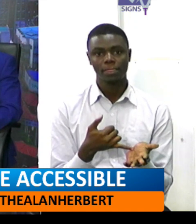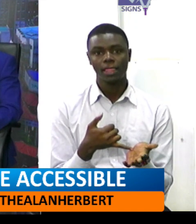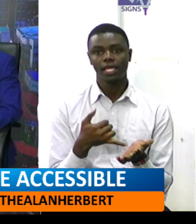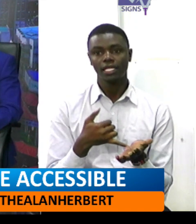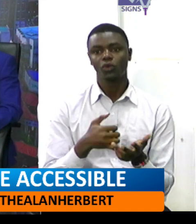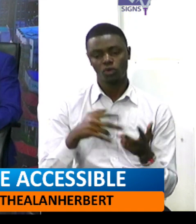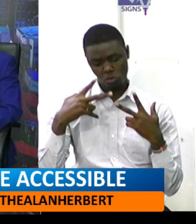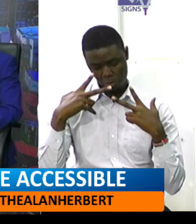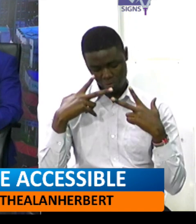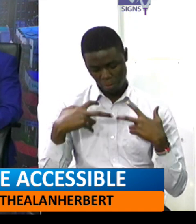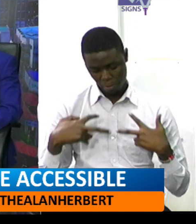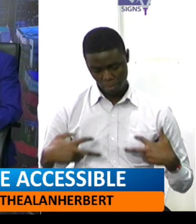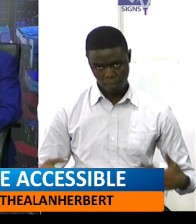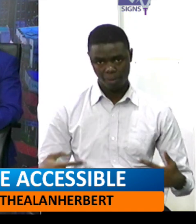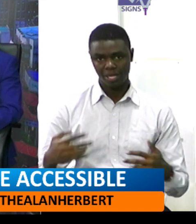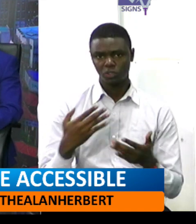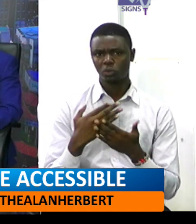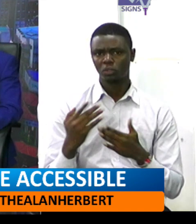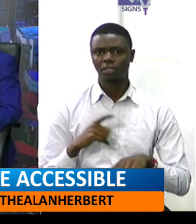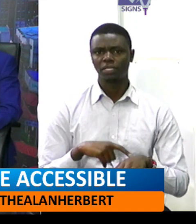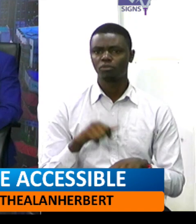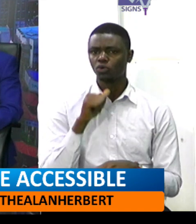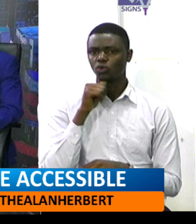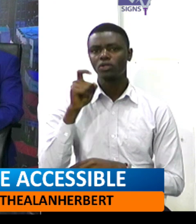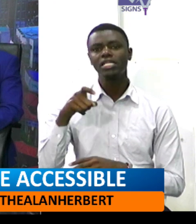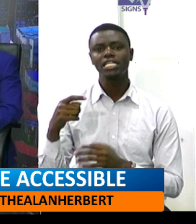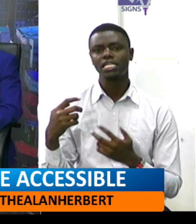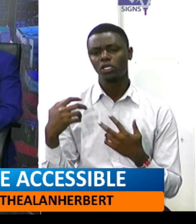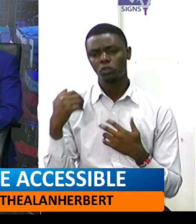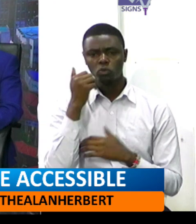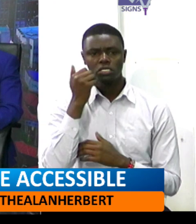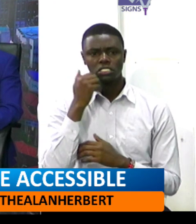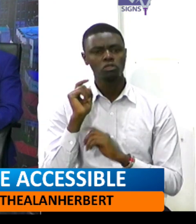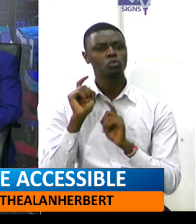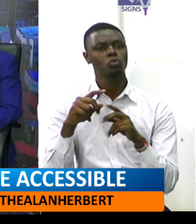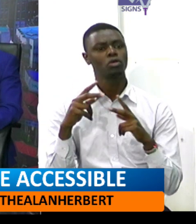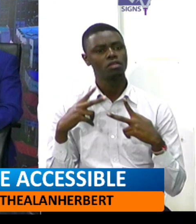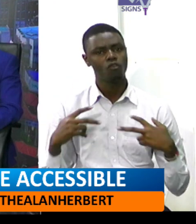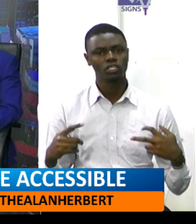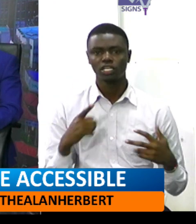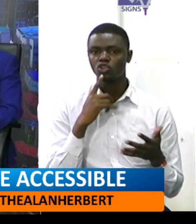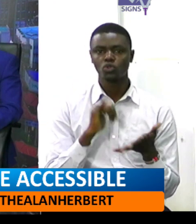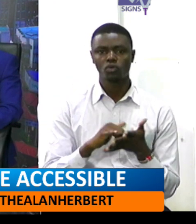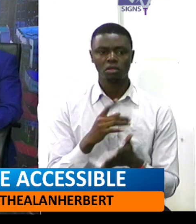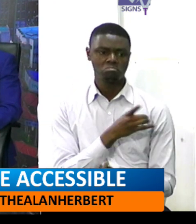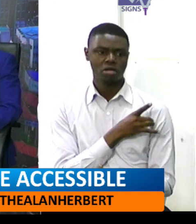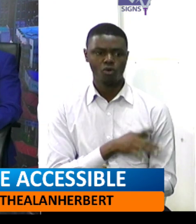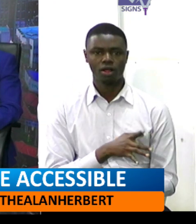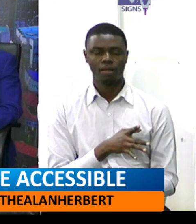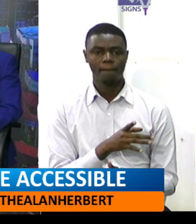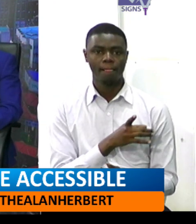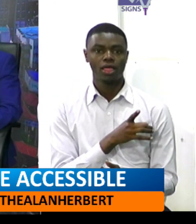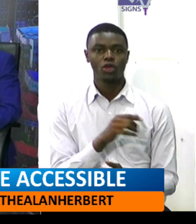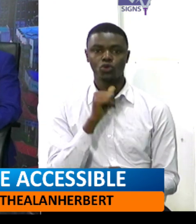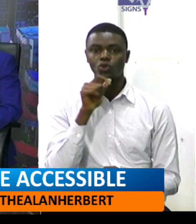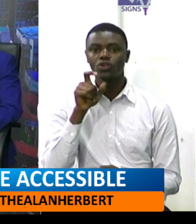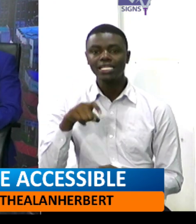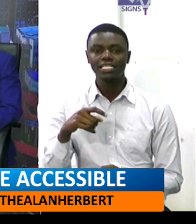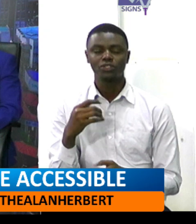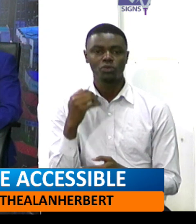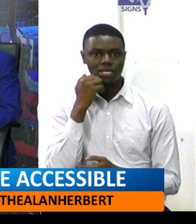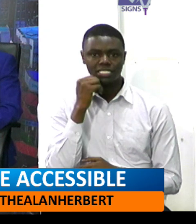routine checkups, because sometimes you don't need to be sick to go and have a checkup, so that a doctor, then you don't need to be sick